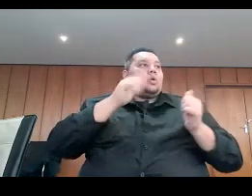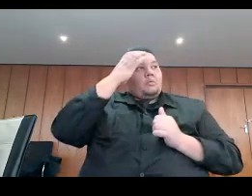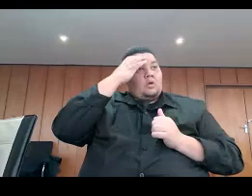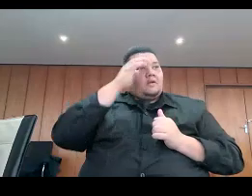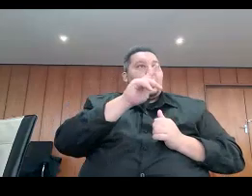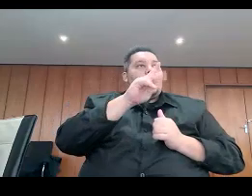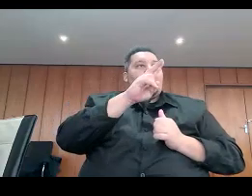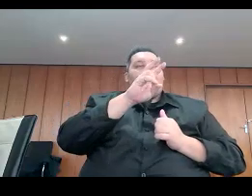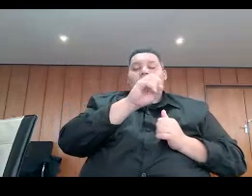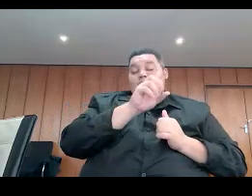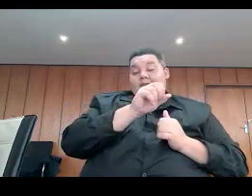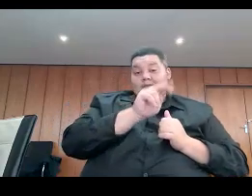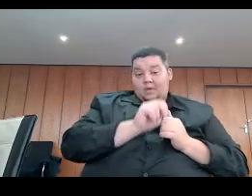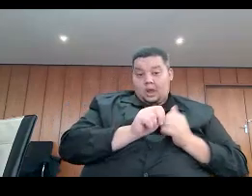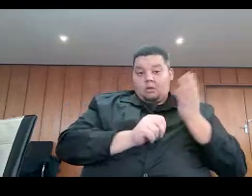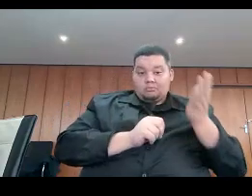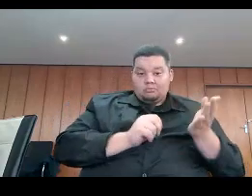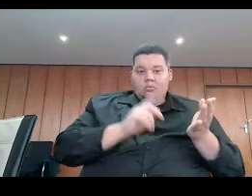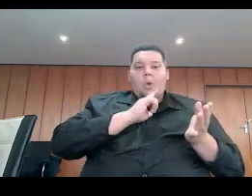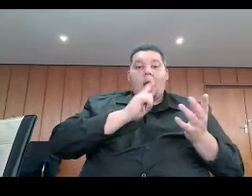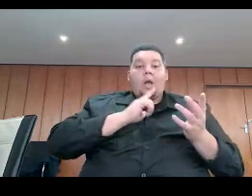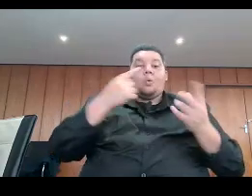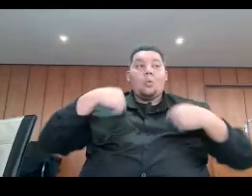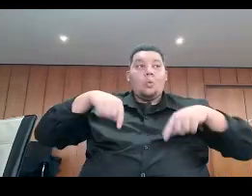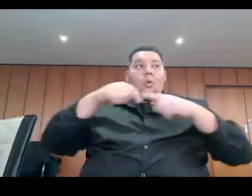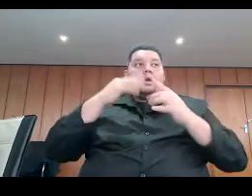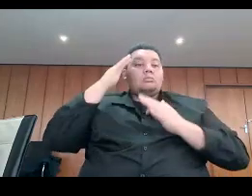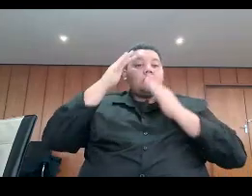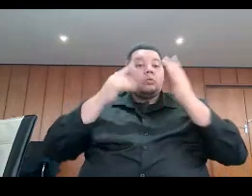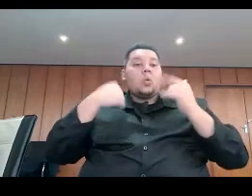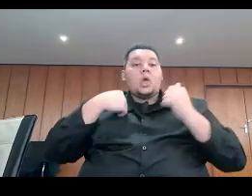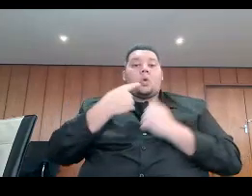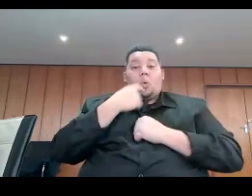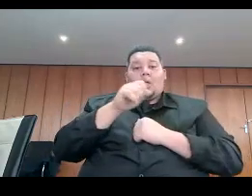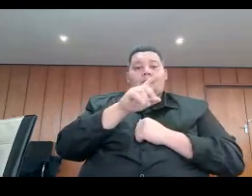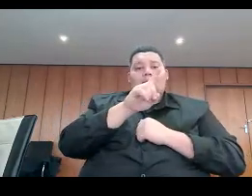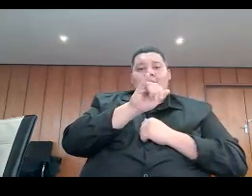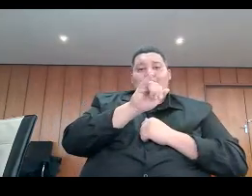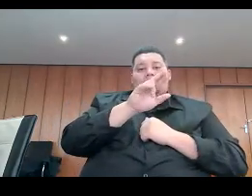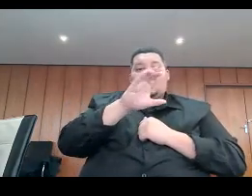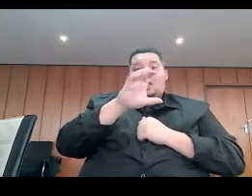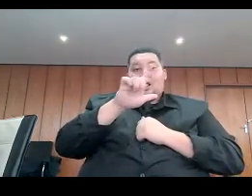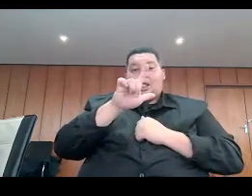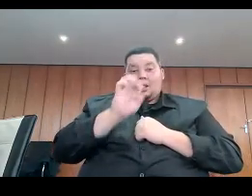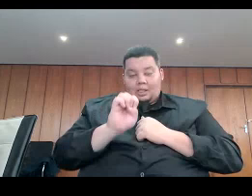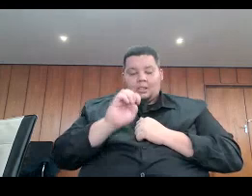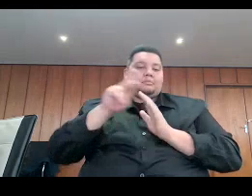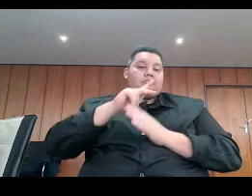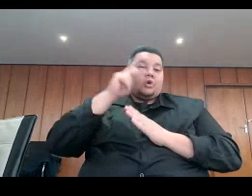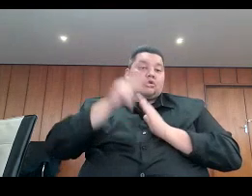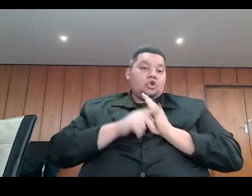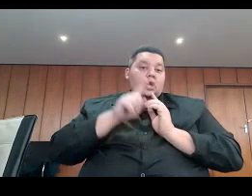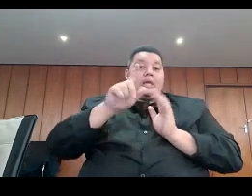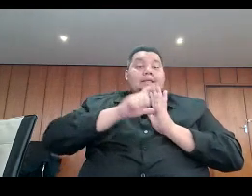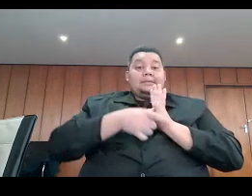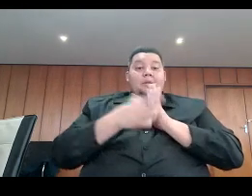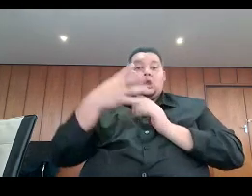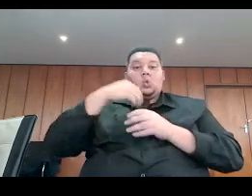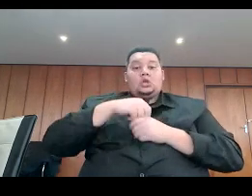is in the room, because we have thought about what we call our DIRCLES project, which is Disability Inclusive